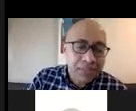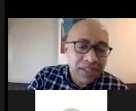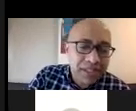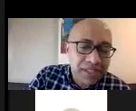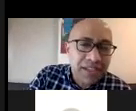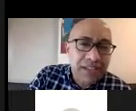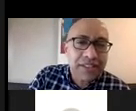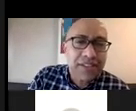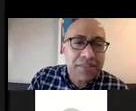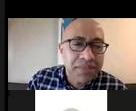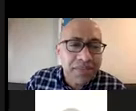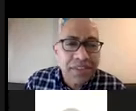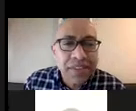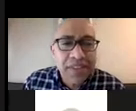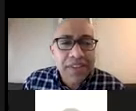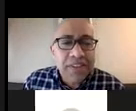key up the next slide here,